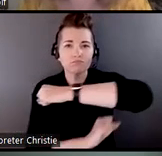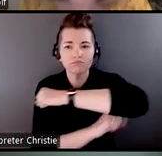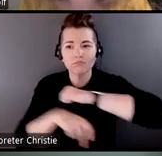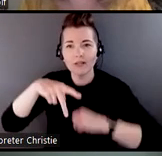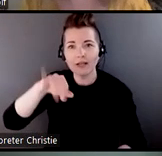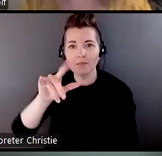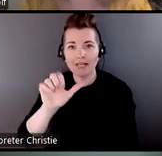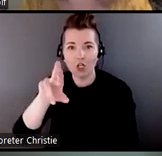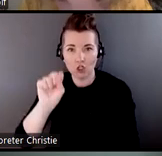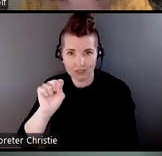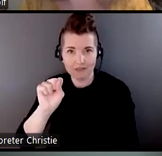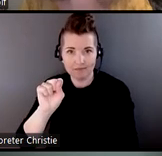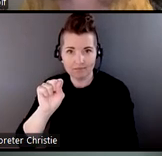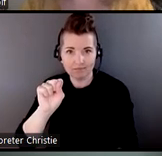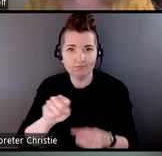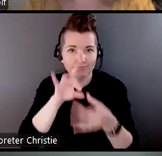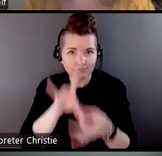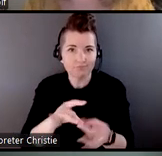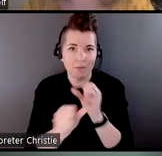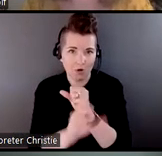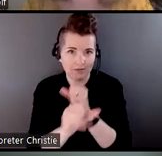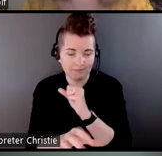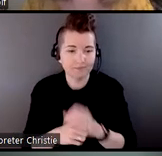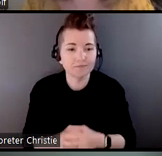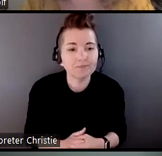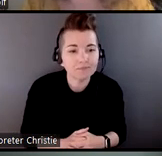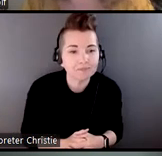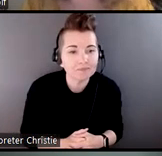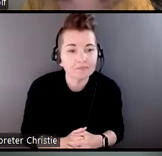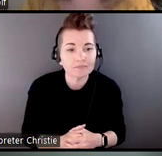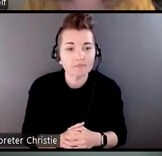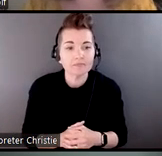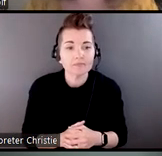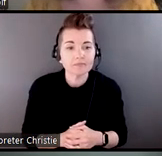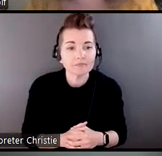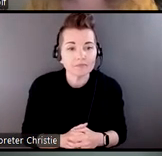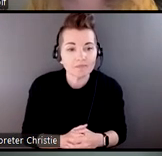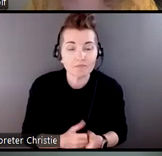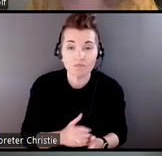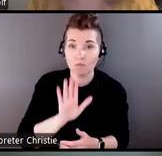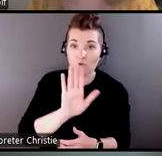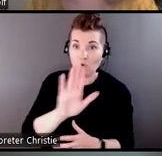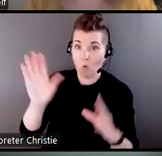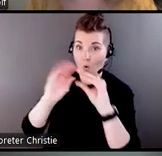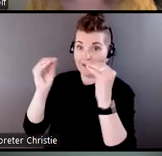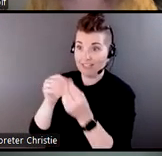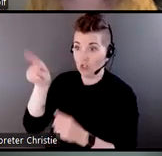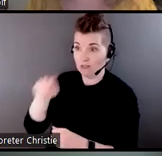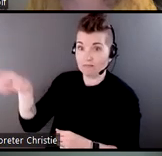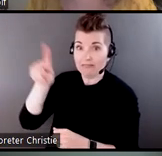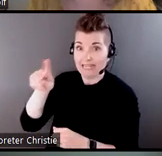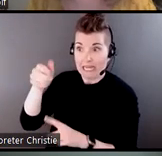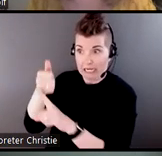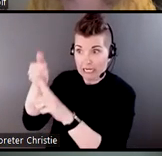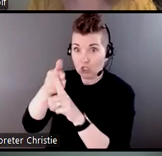marketing. And it's really important to understand that each person in an organization does not need to be an expert in